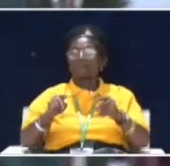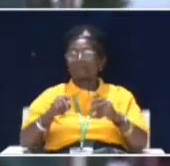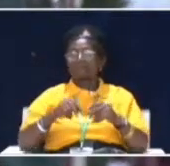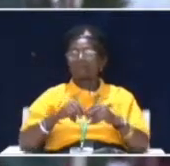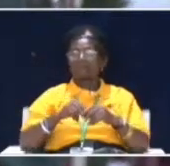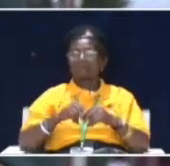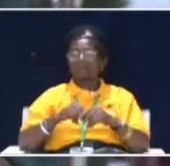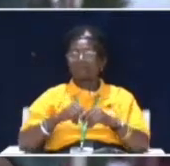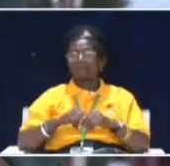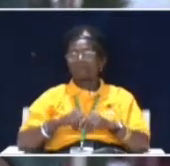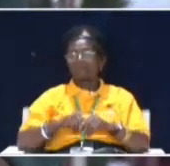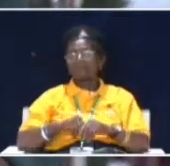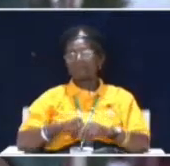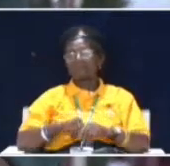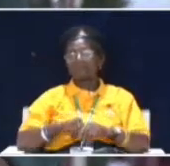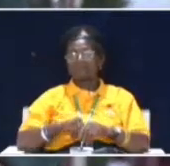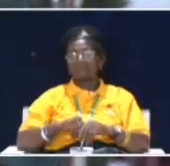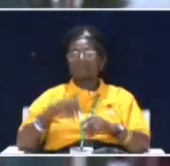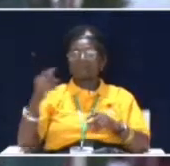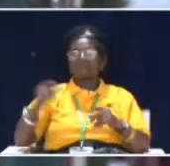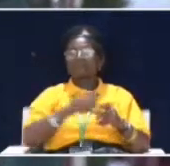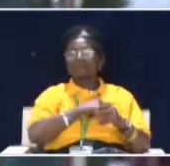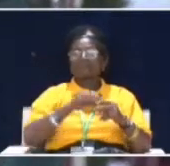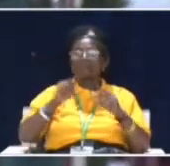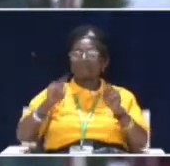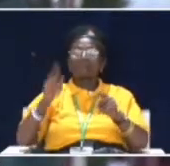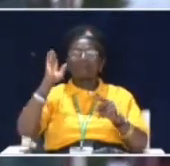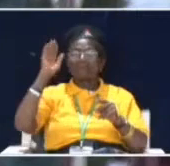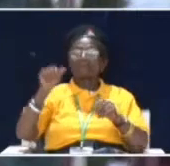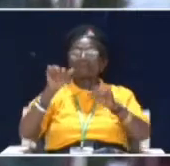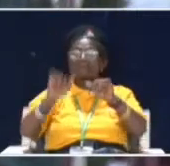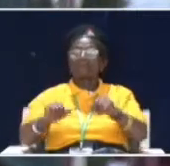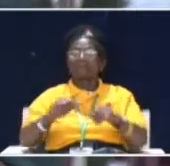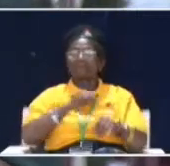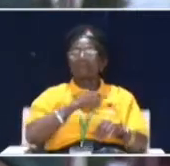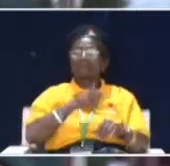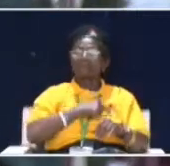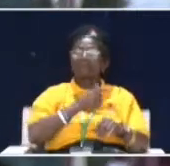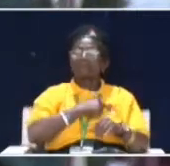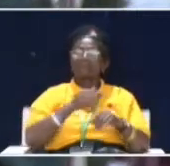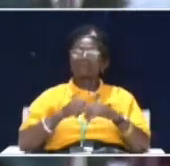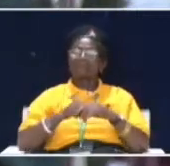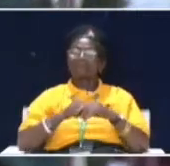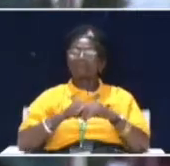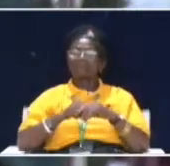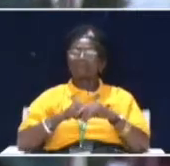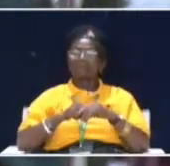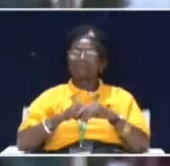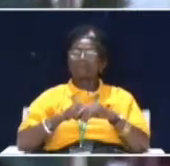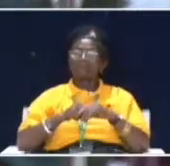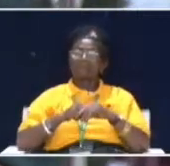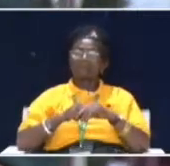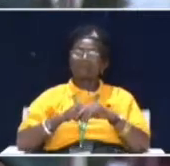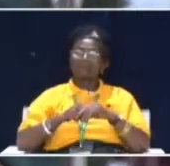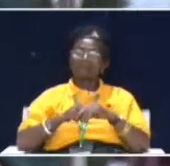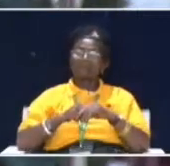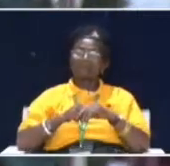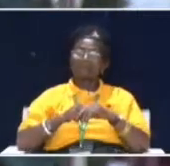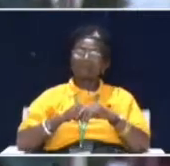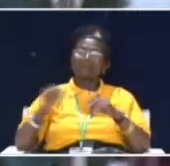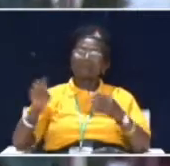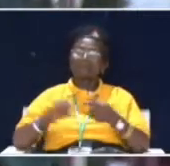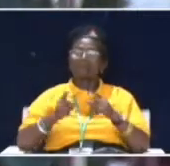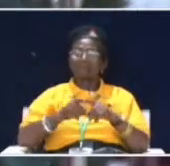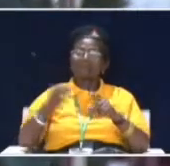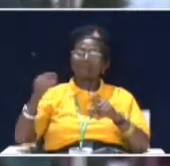popada. The lazy fellow will remain lazy. Eni to jole a ole afajo na ni o wa titi lai. A friend of mine